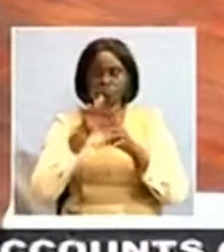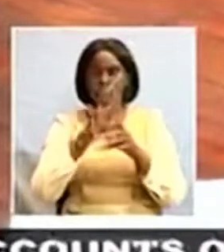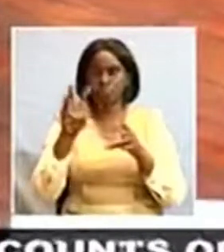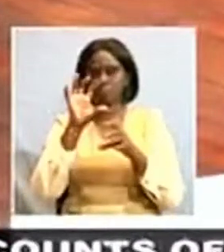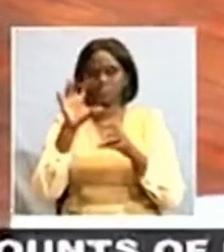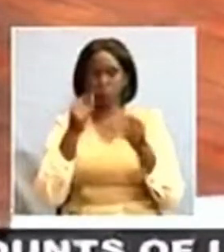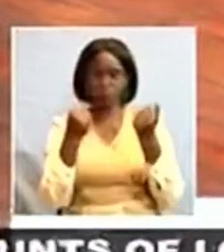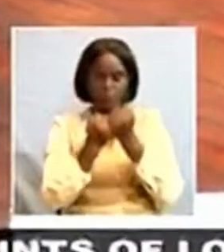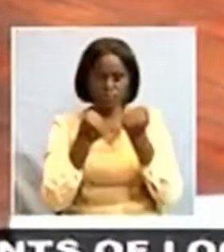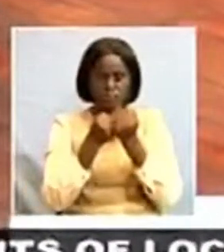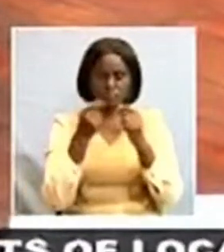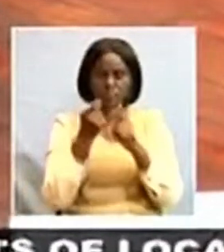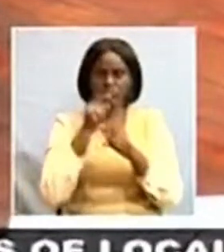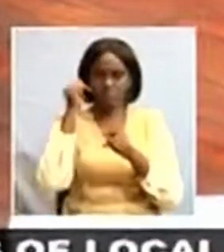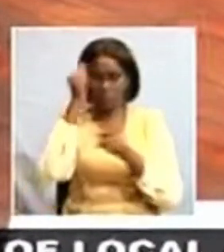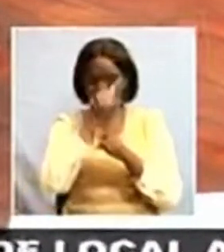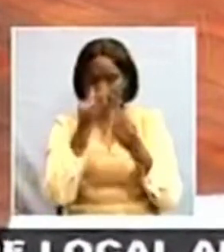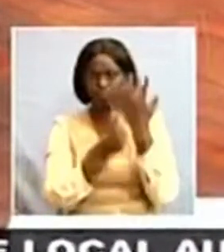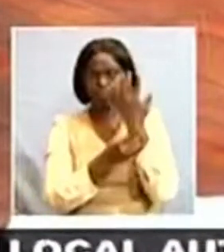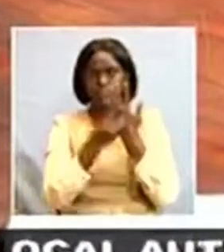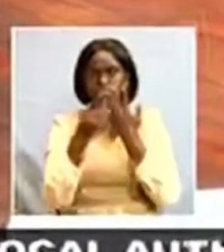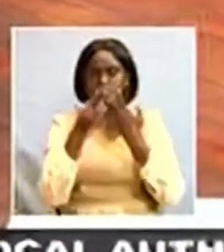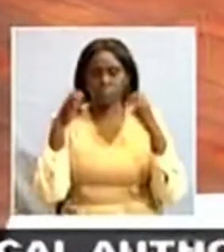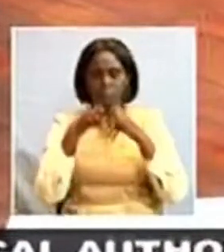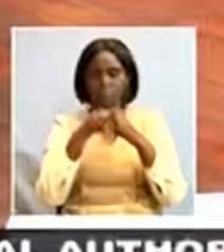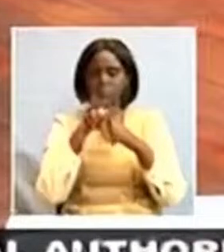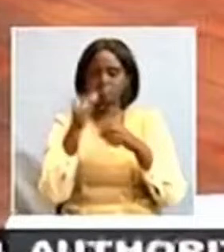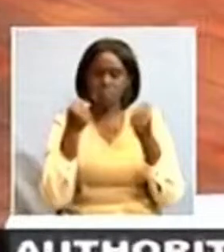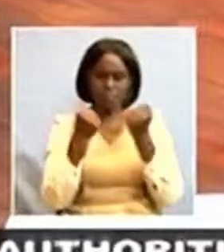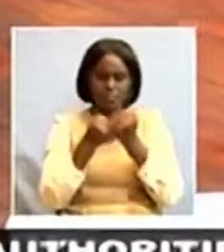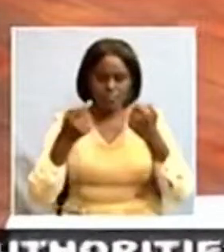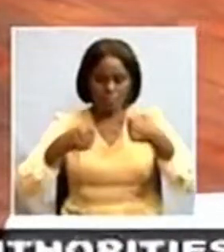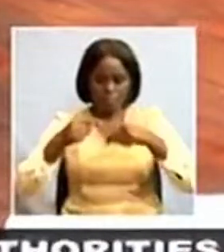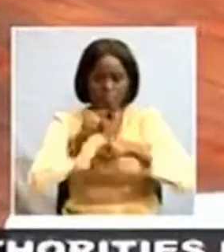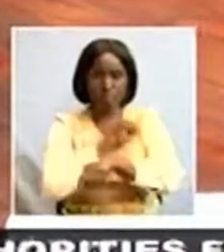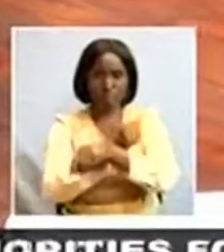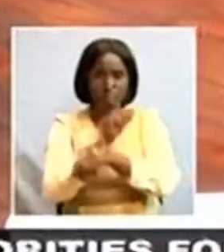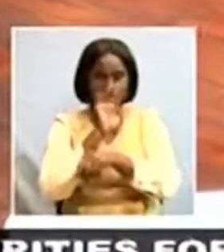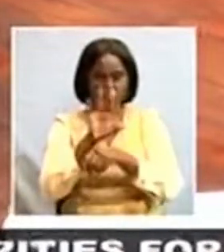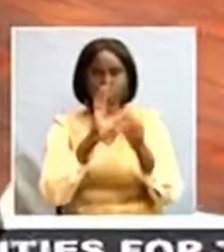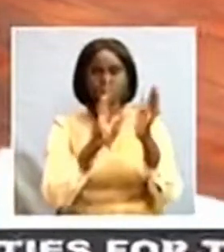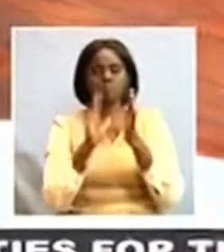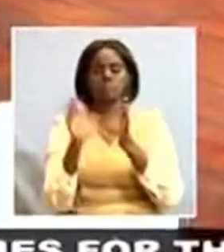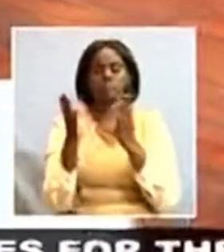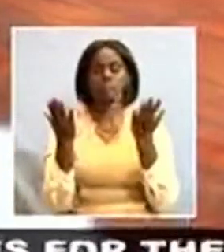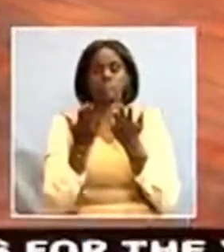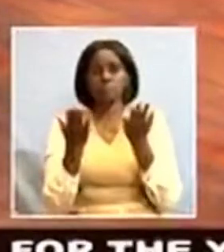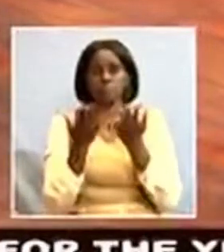sponsored by the African Development Bank could not support the local authorities as planned.